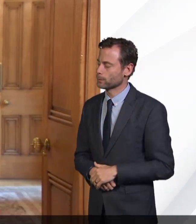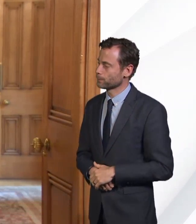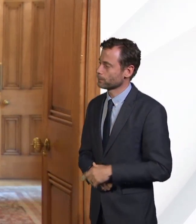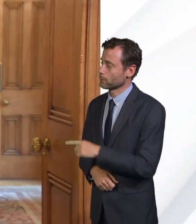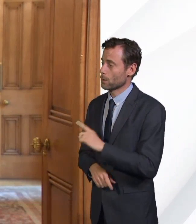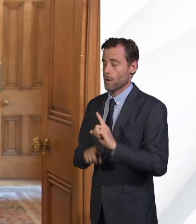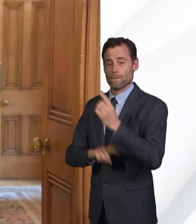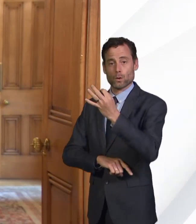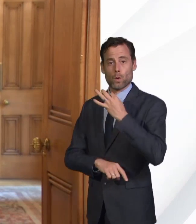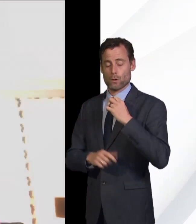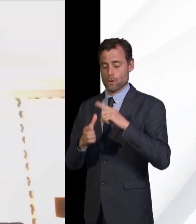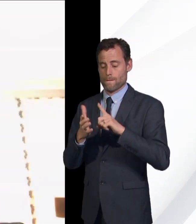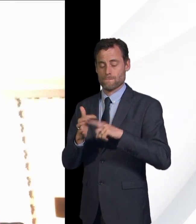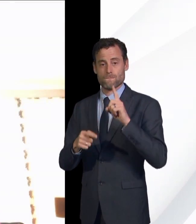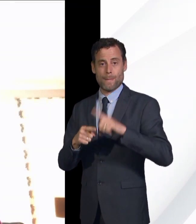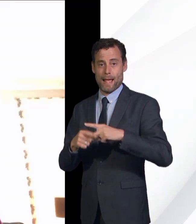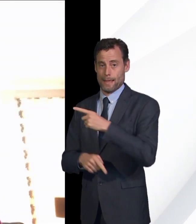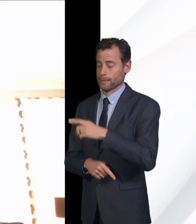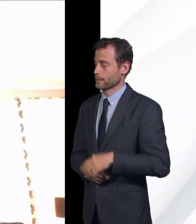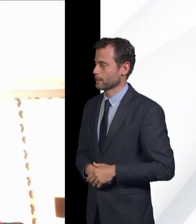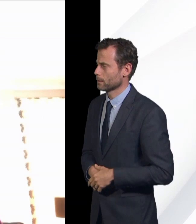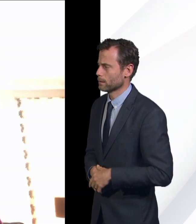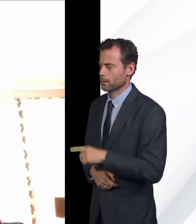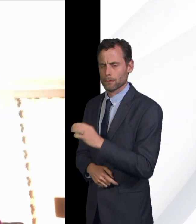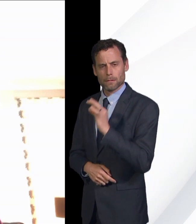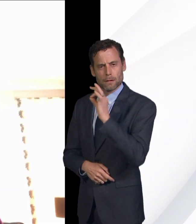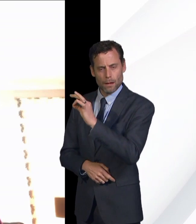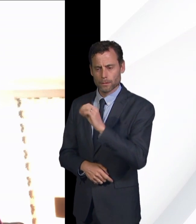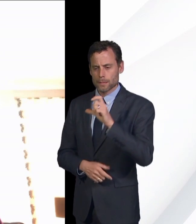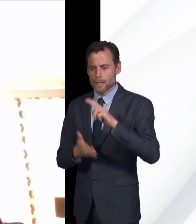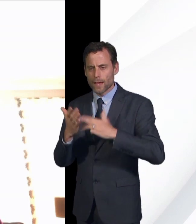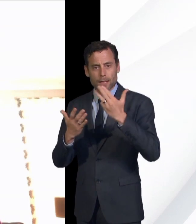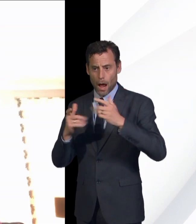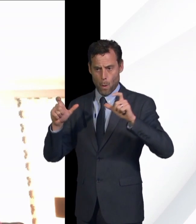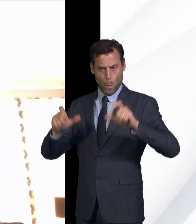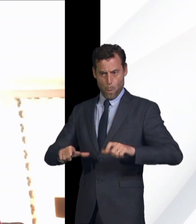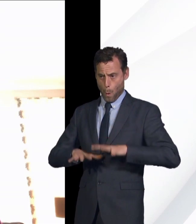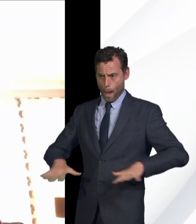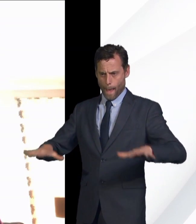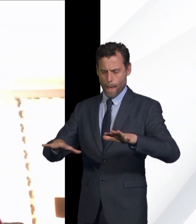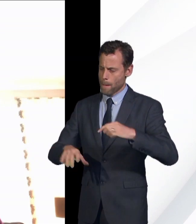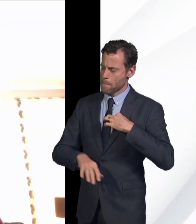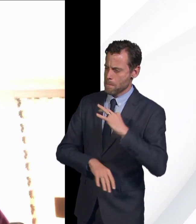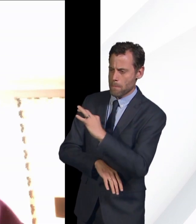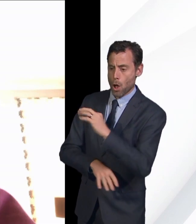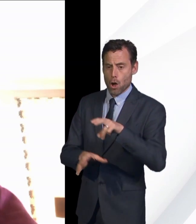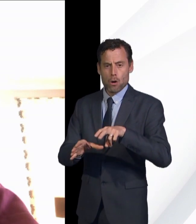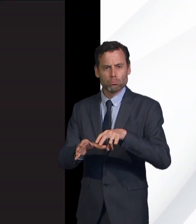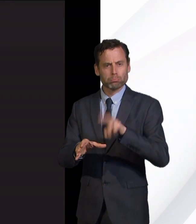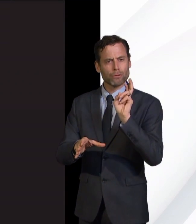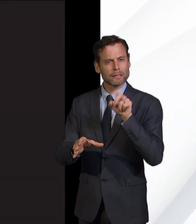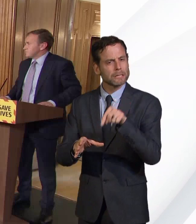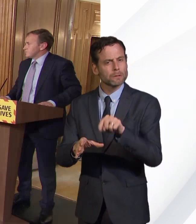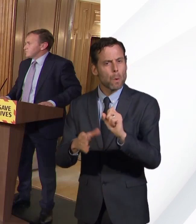Felixstowe. What is happening with Brexit and the COVID-19 lockdown? Has it been put on hold, or are you still going ahead with it?